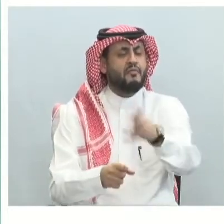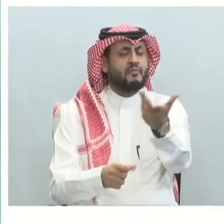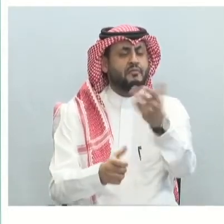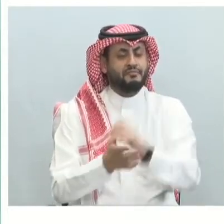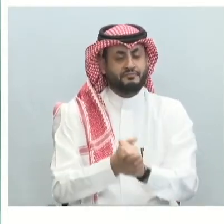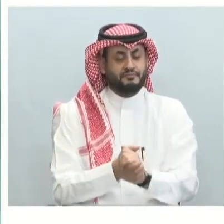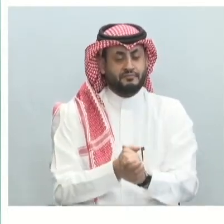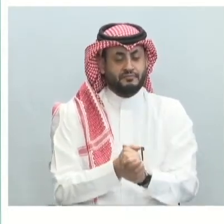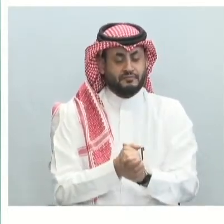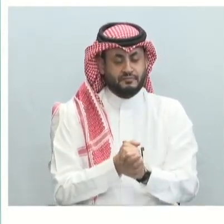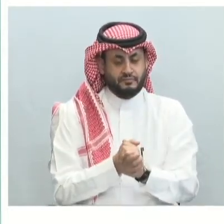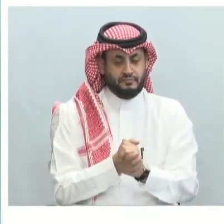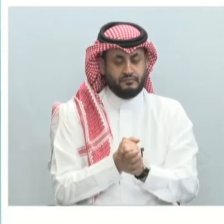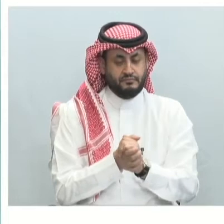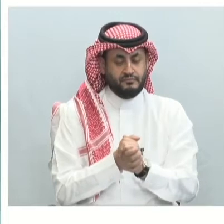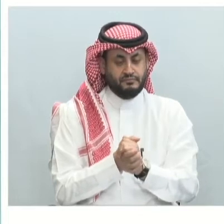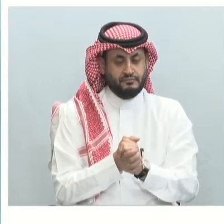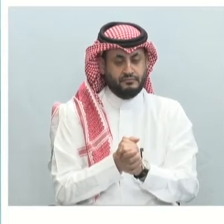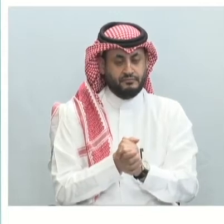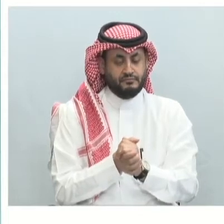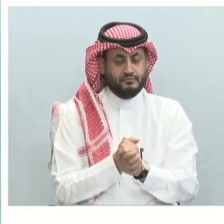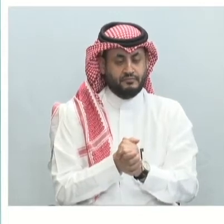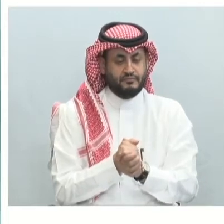It's Adil. What are you doing?